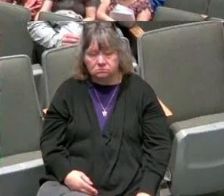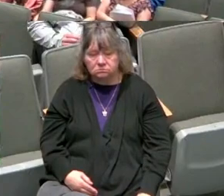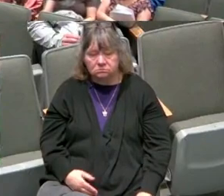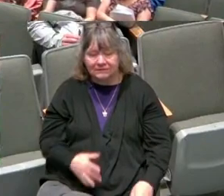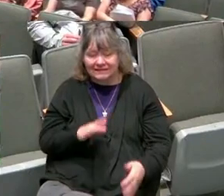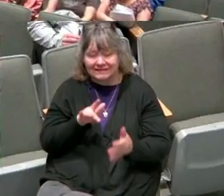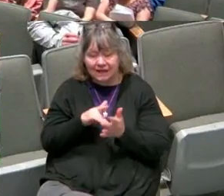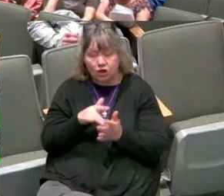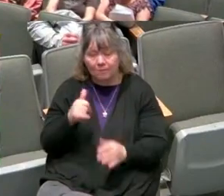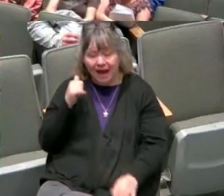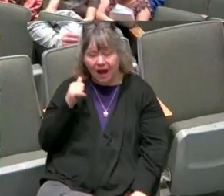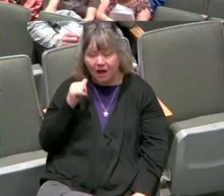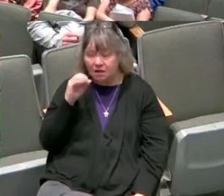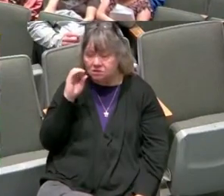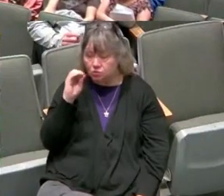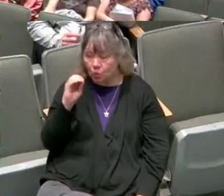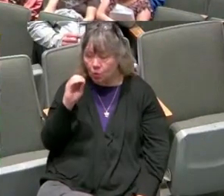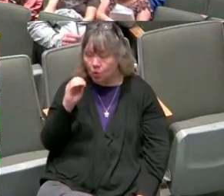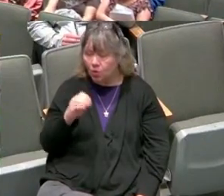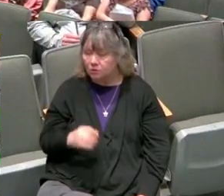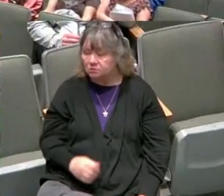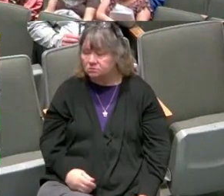Center back zero